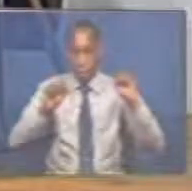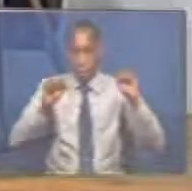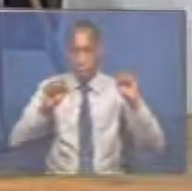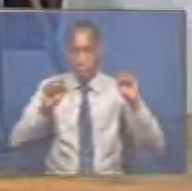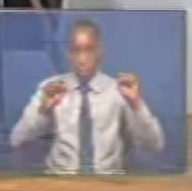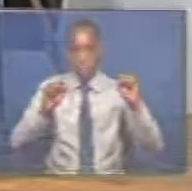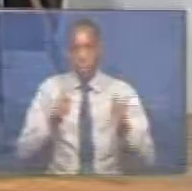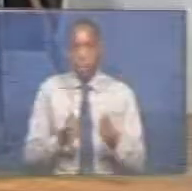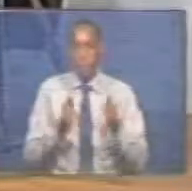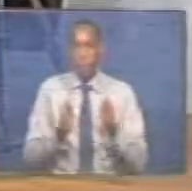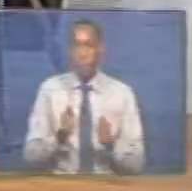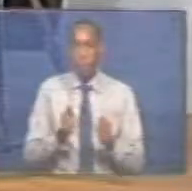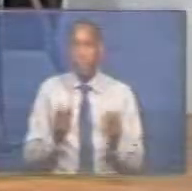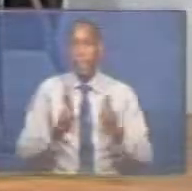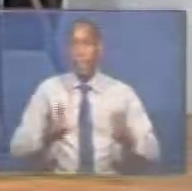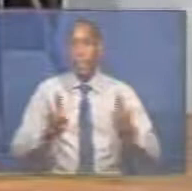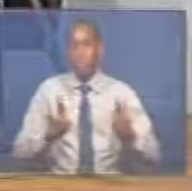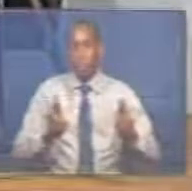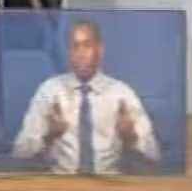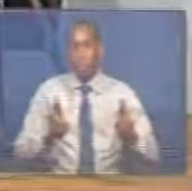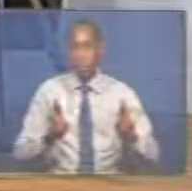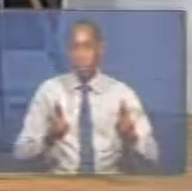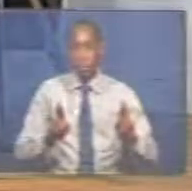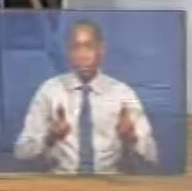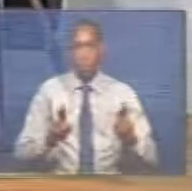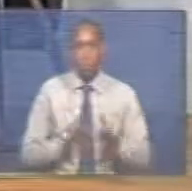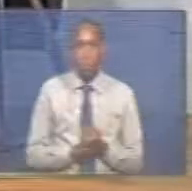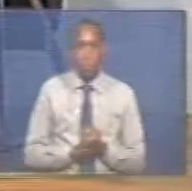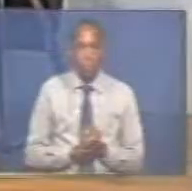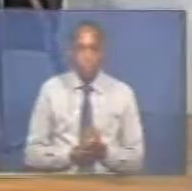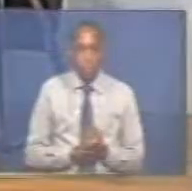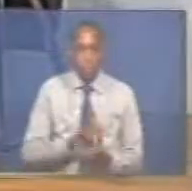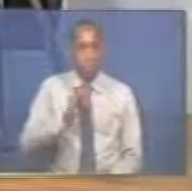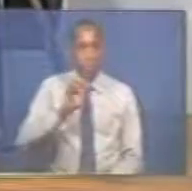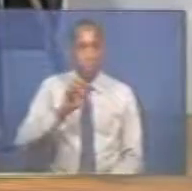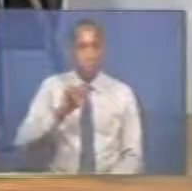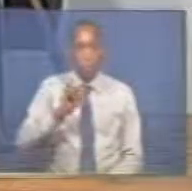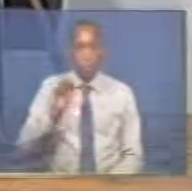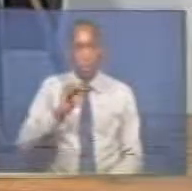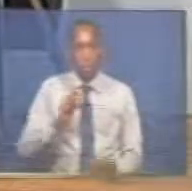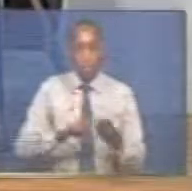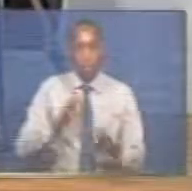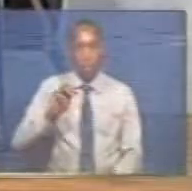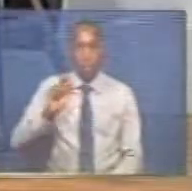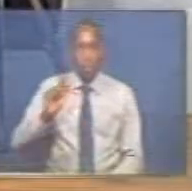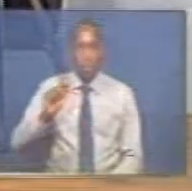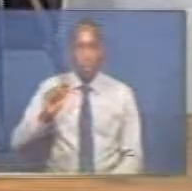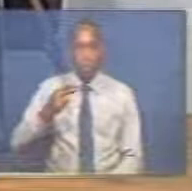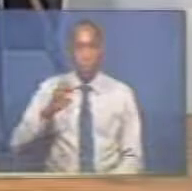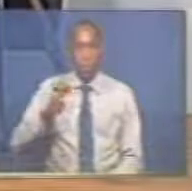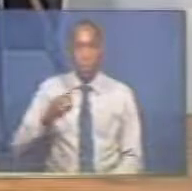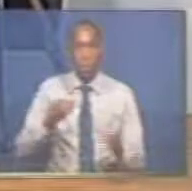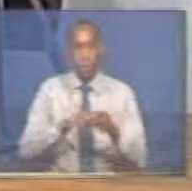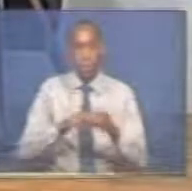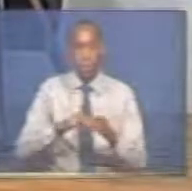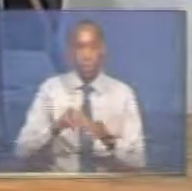in the country at the moment. But well, that was Dennis Njau, and of course, our Matthews. These are members of Arsenal supporters, Kenya, Arsenal Kenya